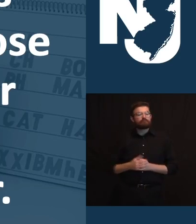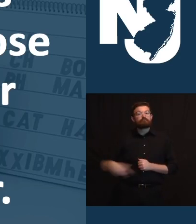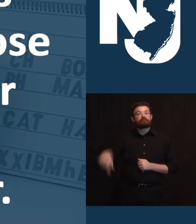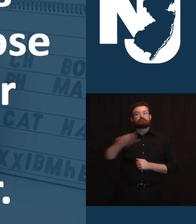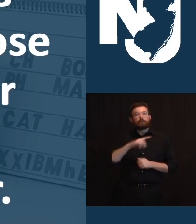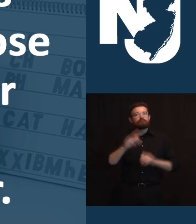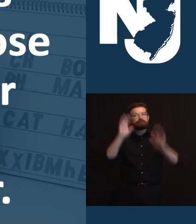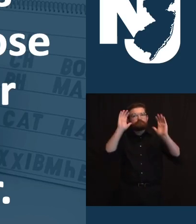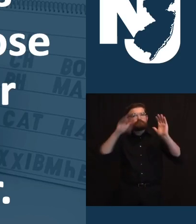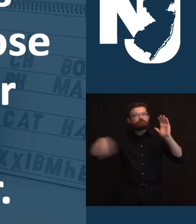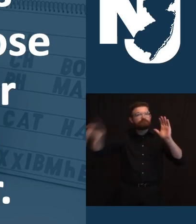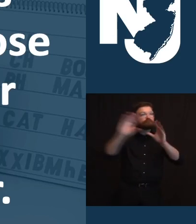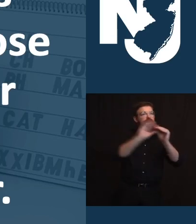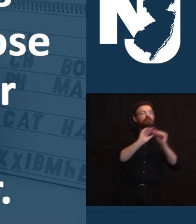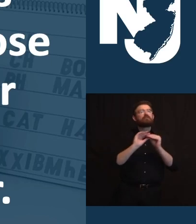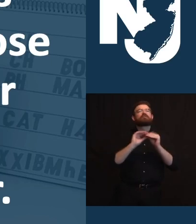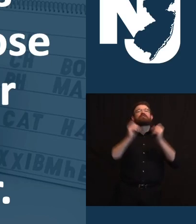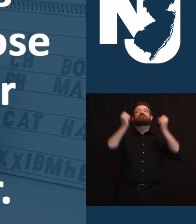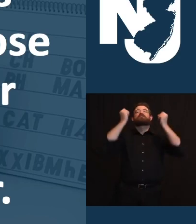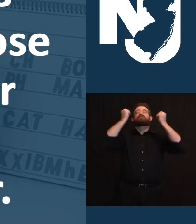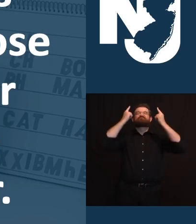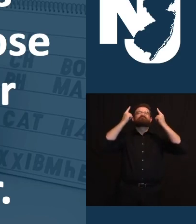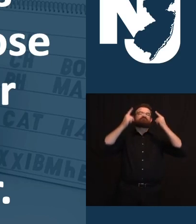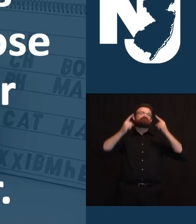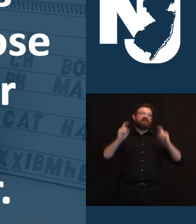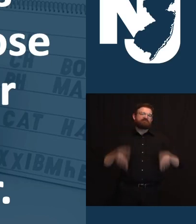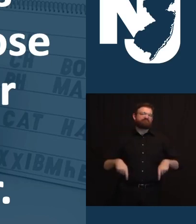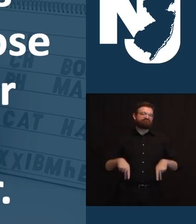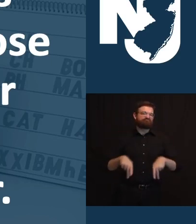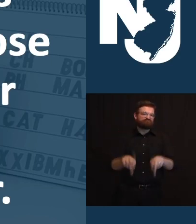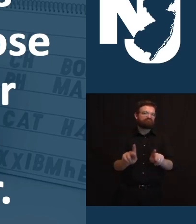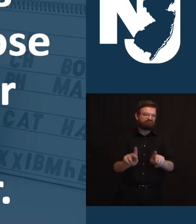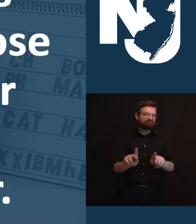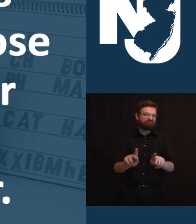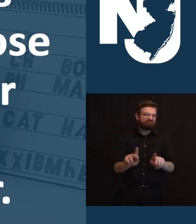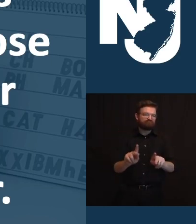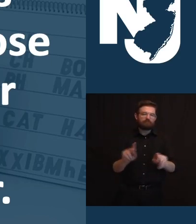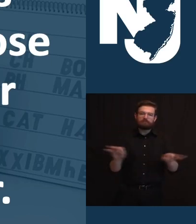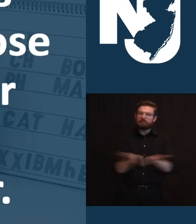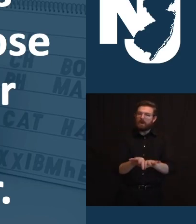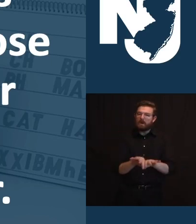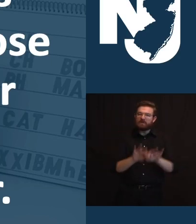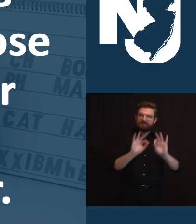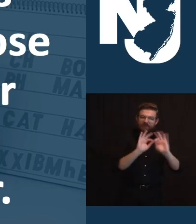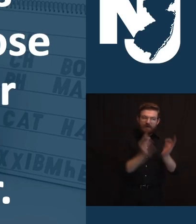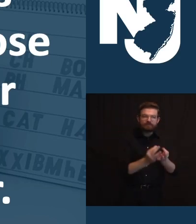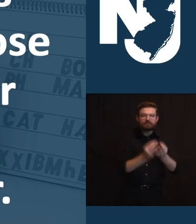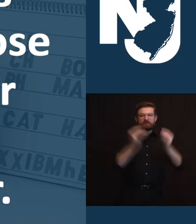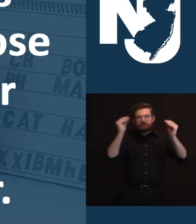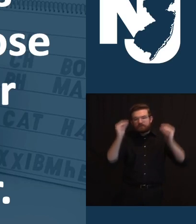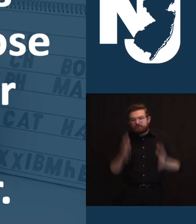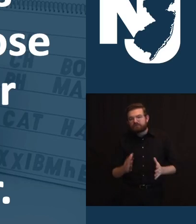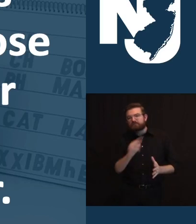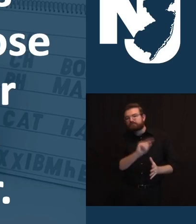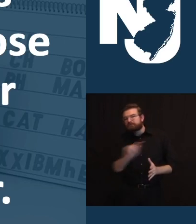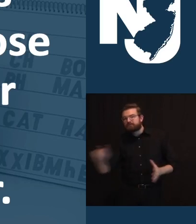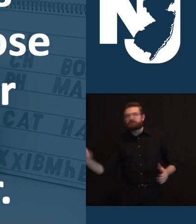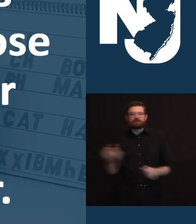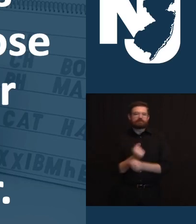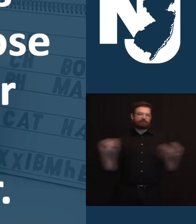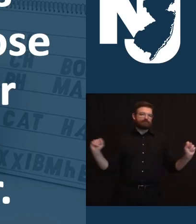their families, and educators safe. And to do that, flexibility, local decision-making, and empowering parents